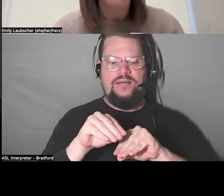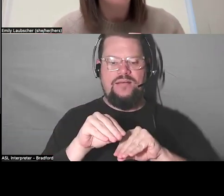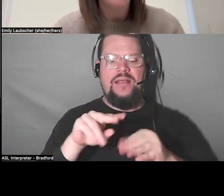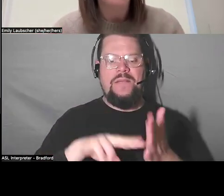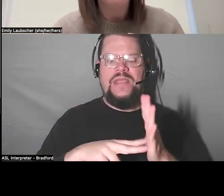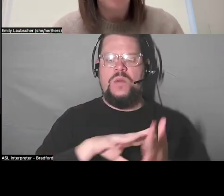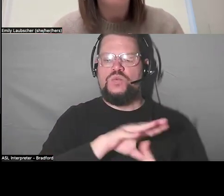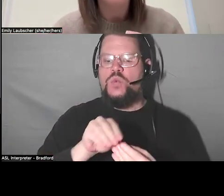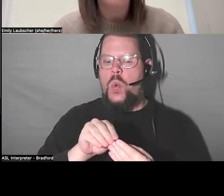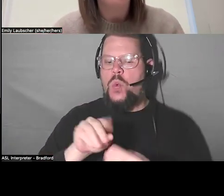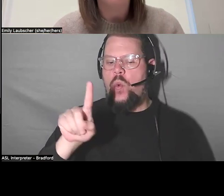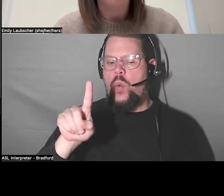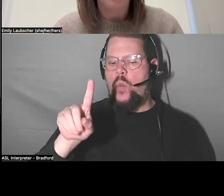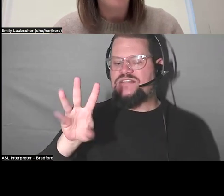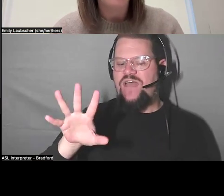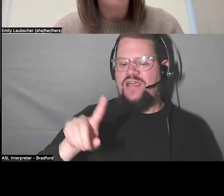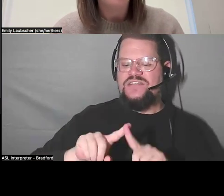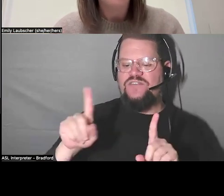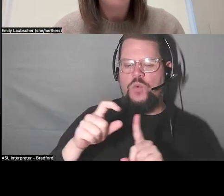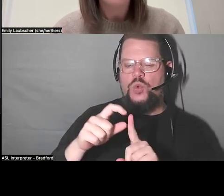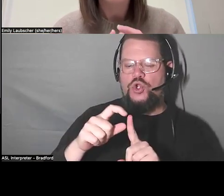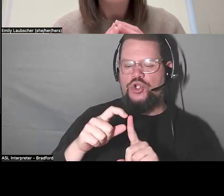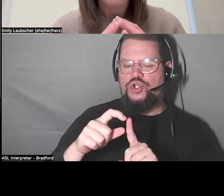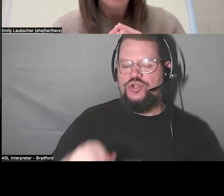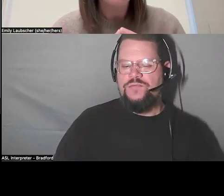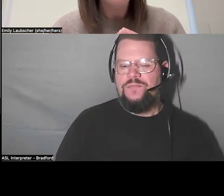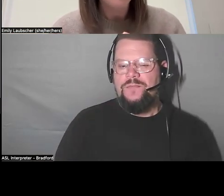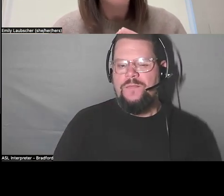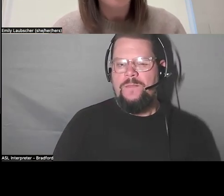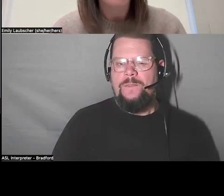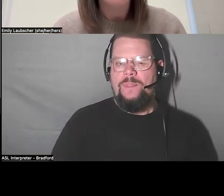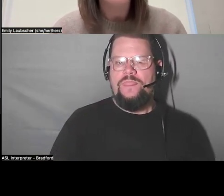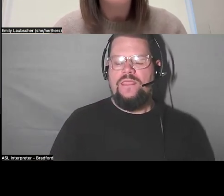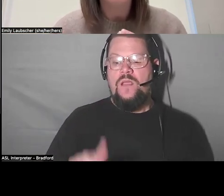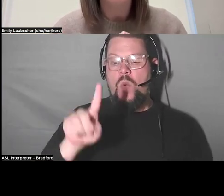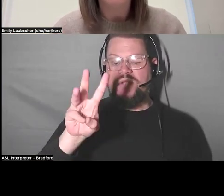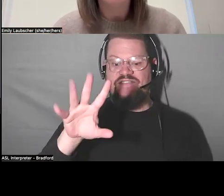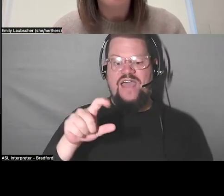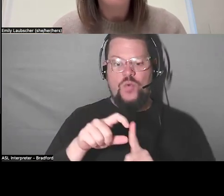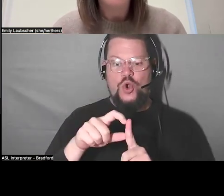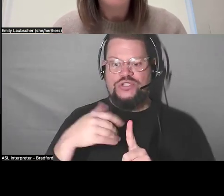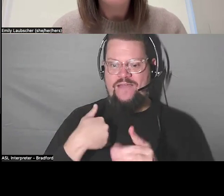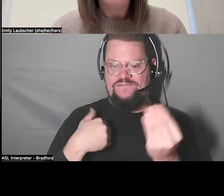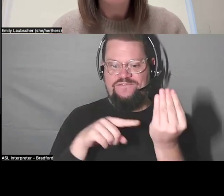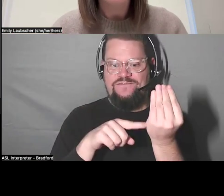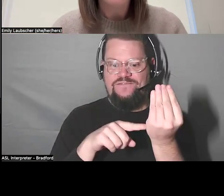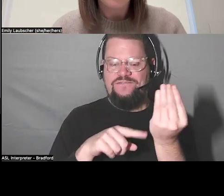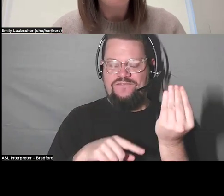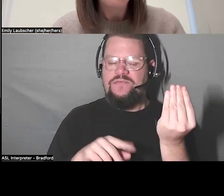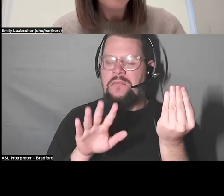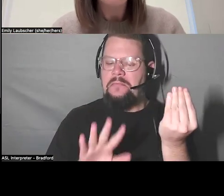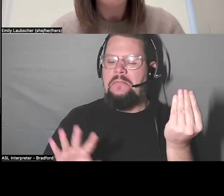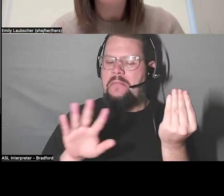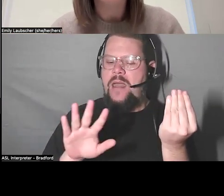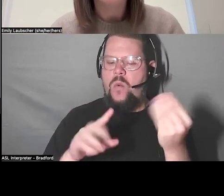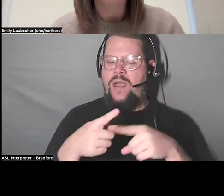of 165 different words. Out of those 165 words, about half